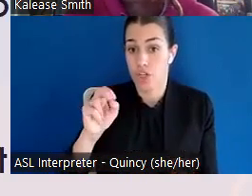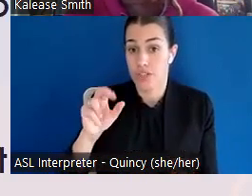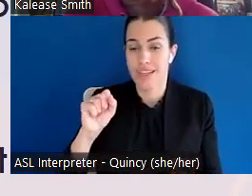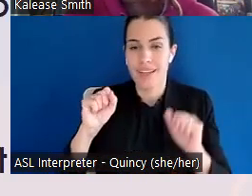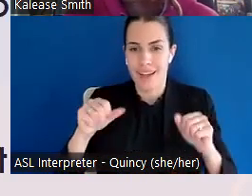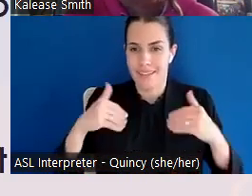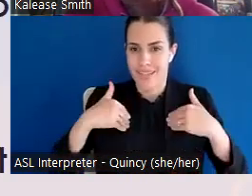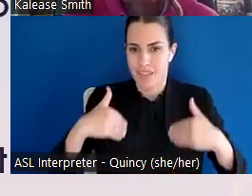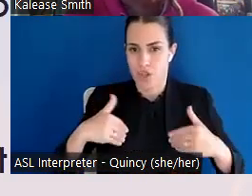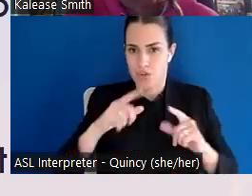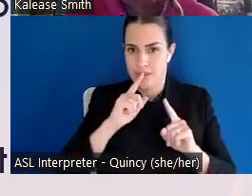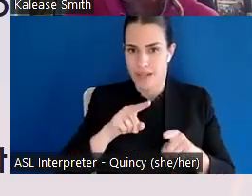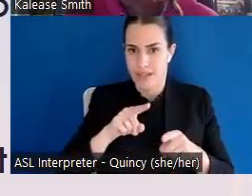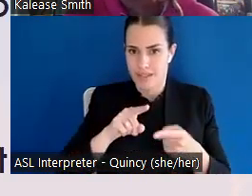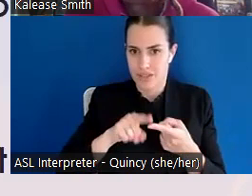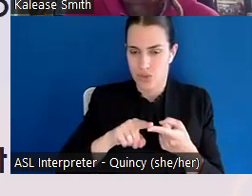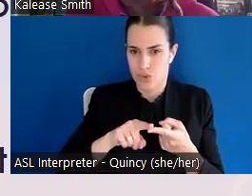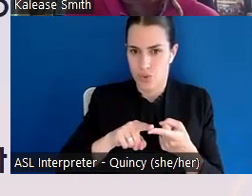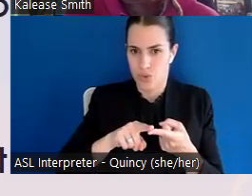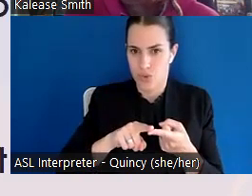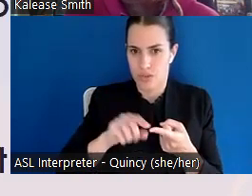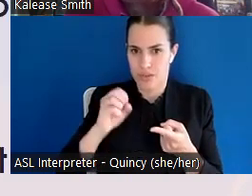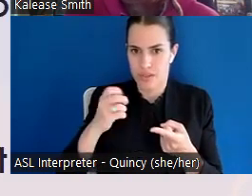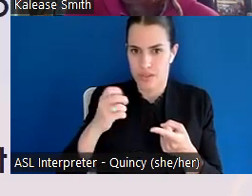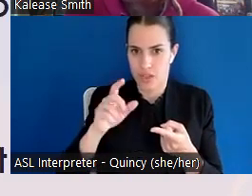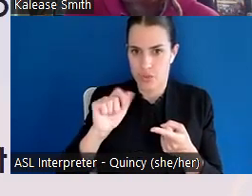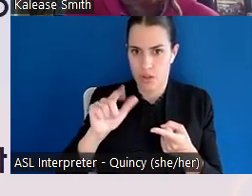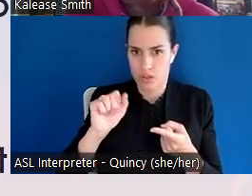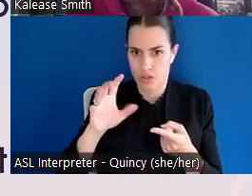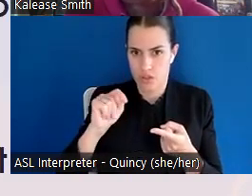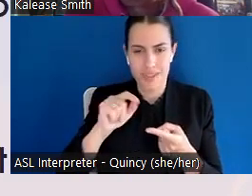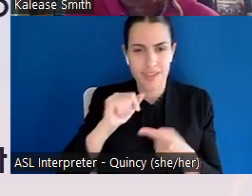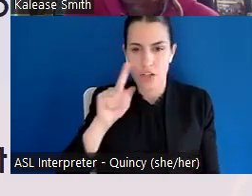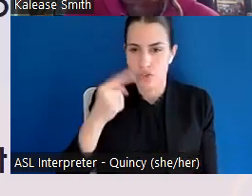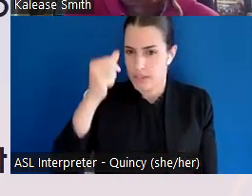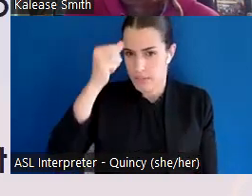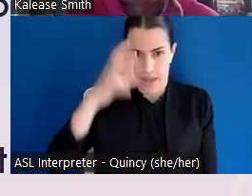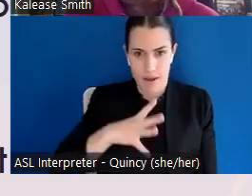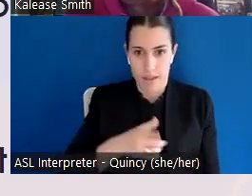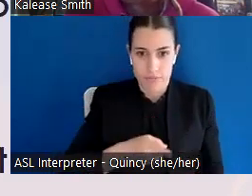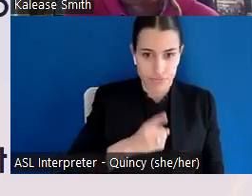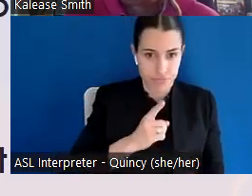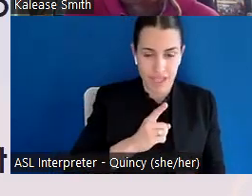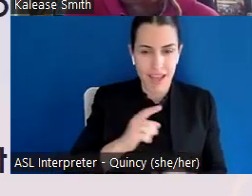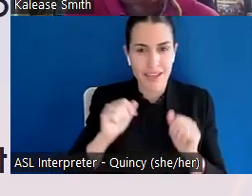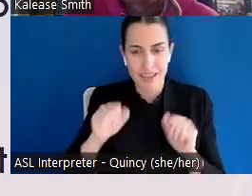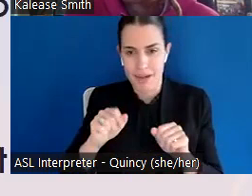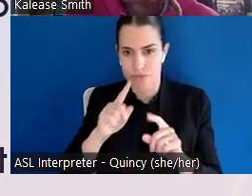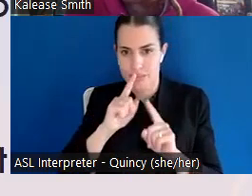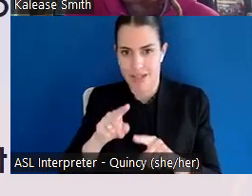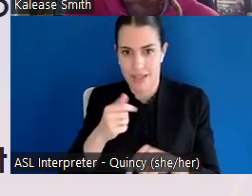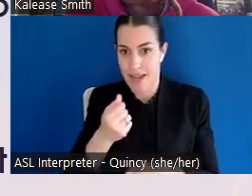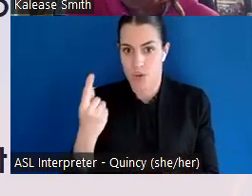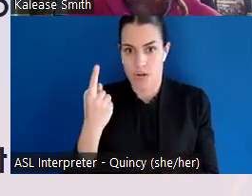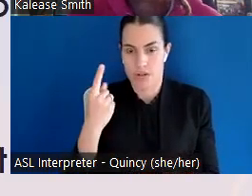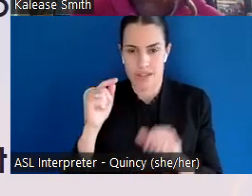the good touch, bad touch message confusing for kids in cases when an inappropriate, unwanted touch can cause a sexual response, which I think is a great point to